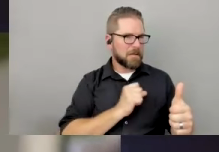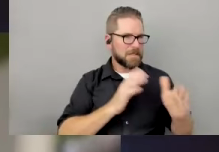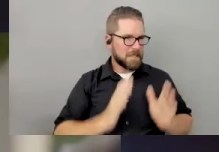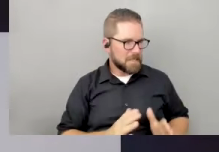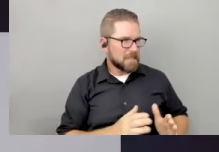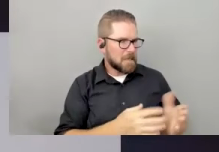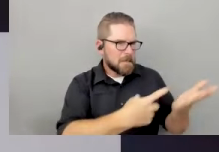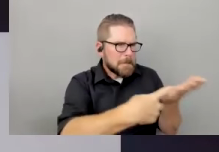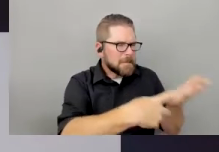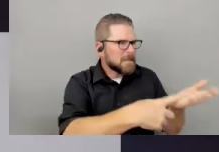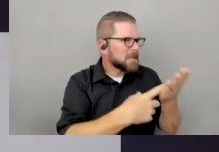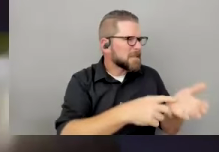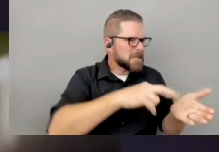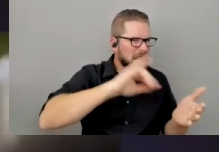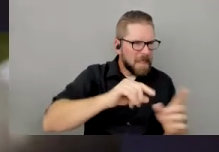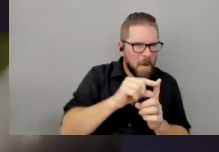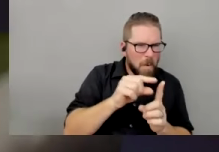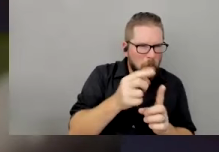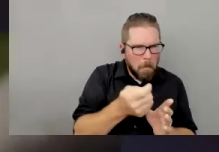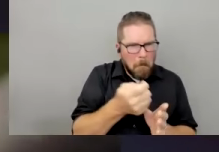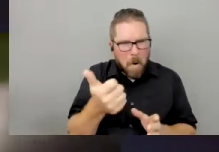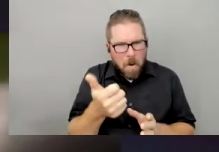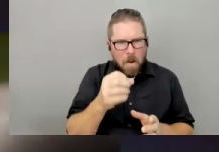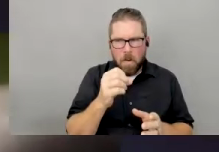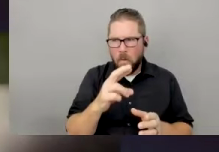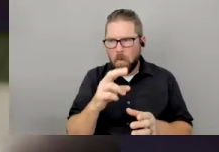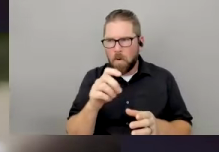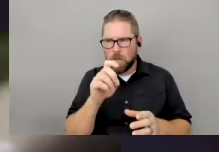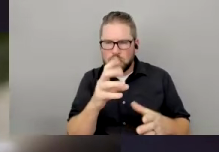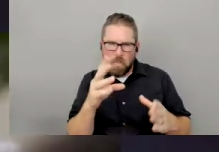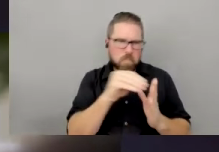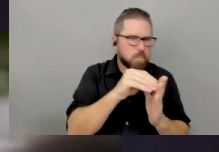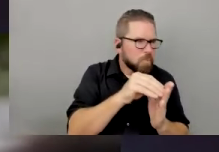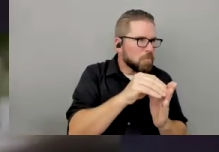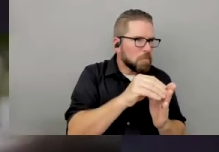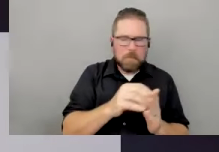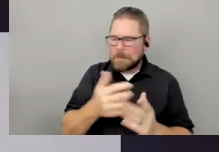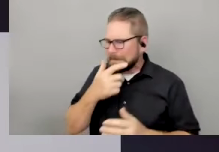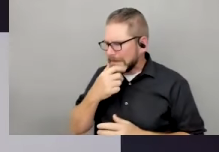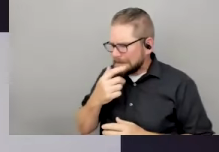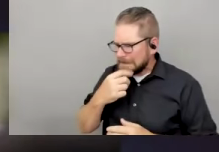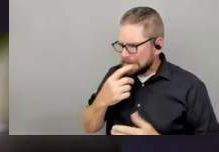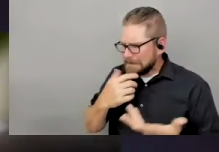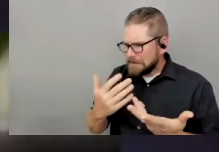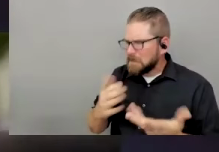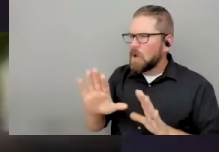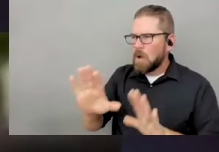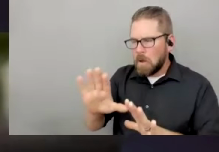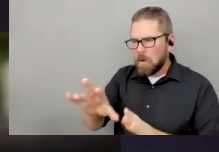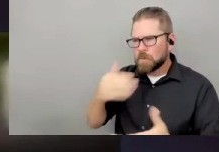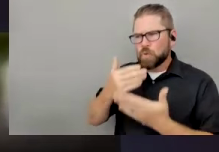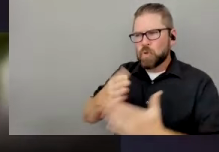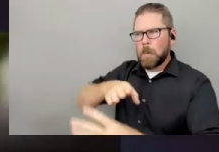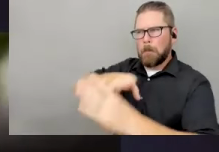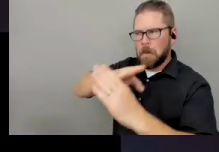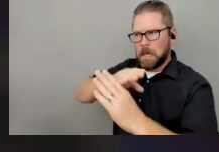don't know. But it'll be a catch-all, maybe. Maybe. They weren't sure if it was even necessary. In